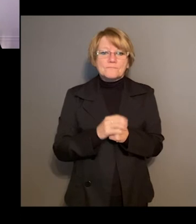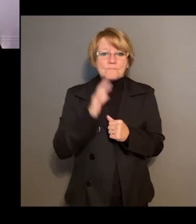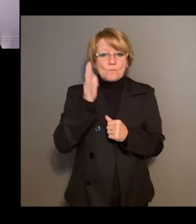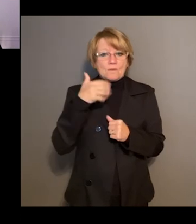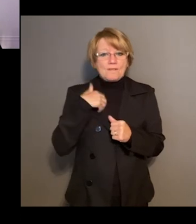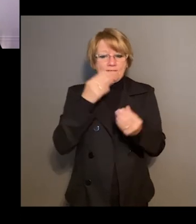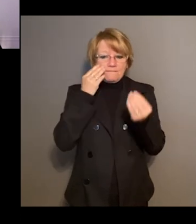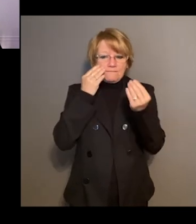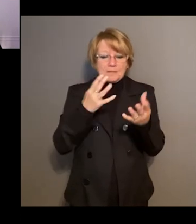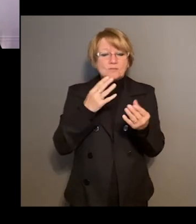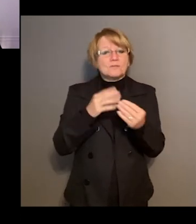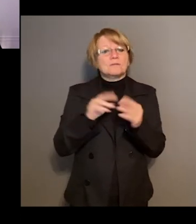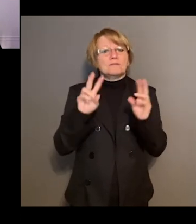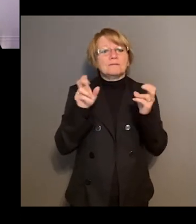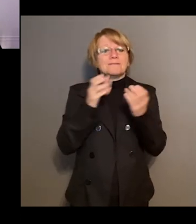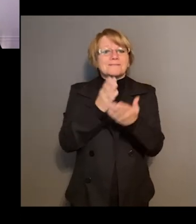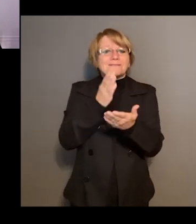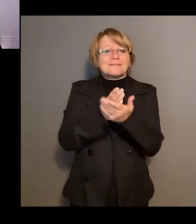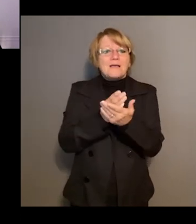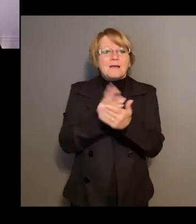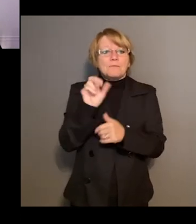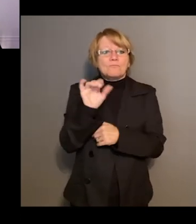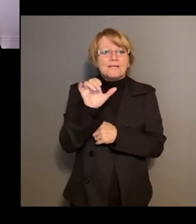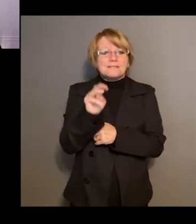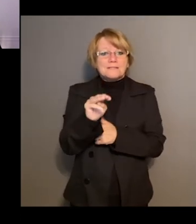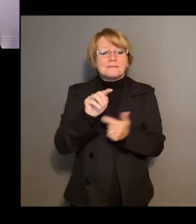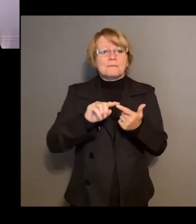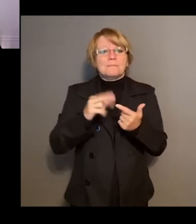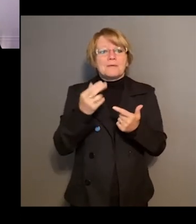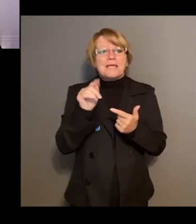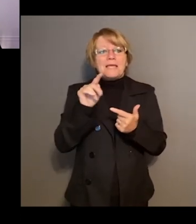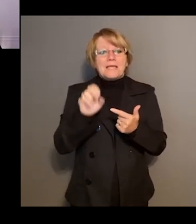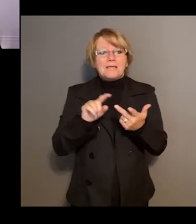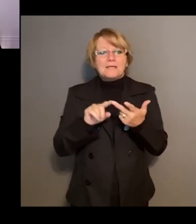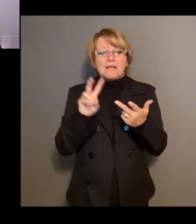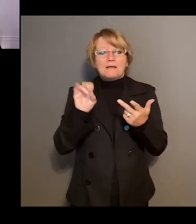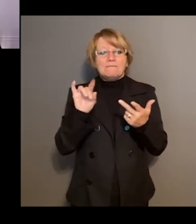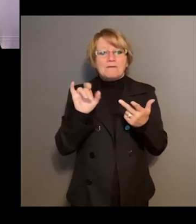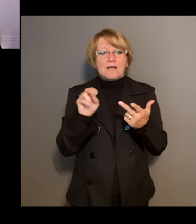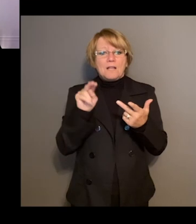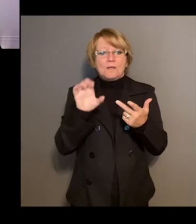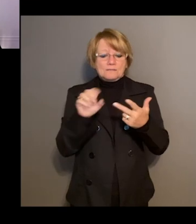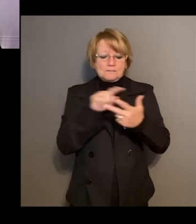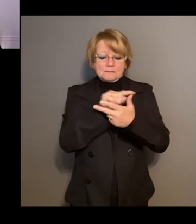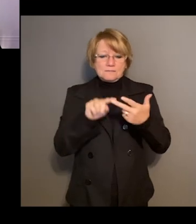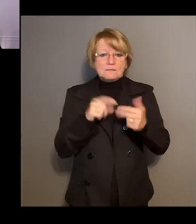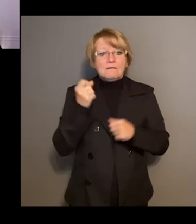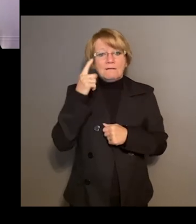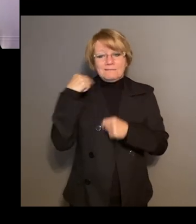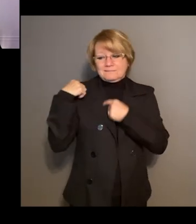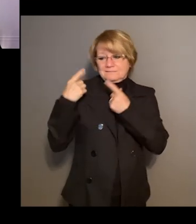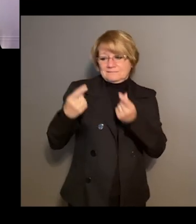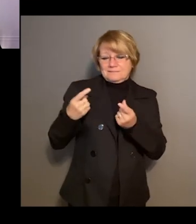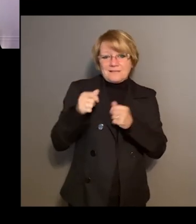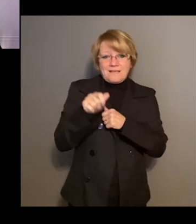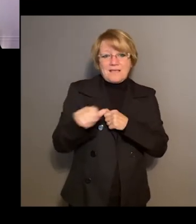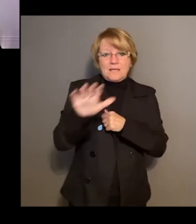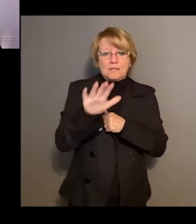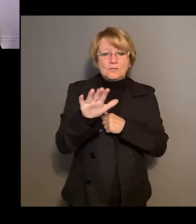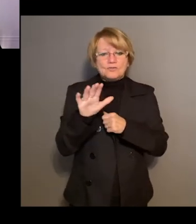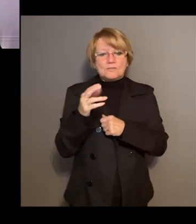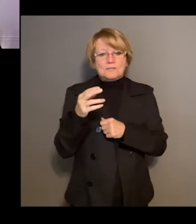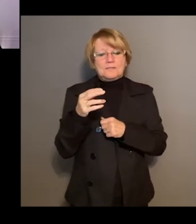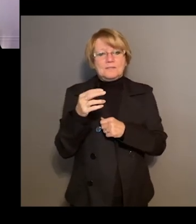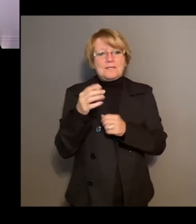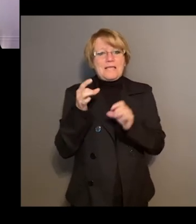Also, there will be information about Stop Racism and Hate and Violence. Again, Asian hate has been something that's been escalated